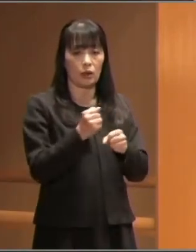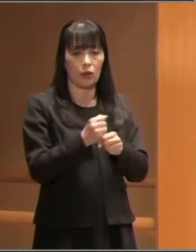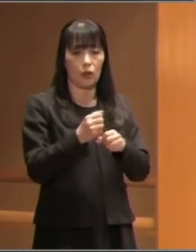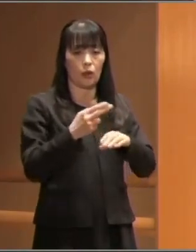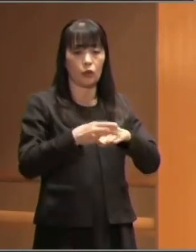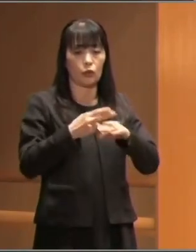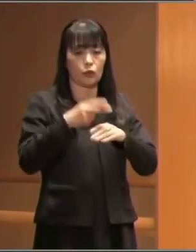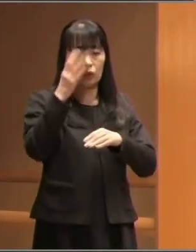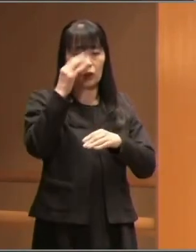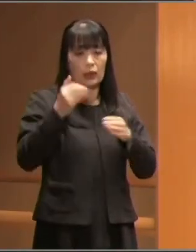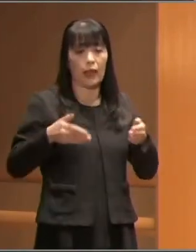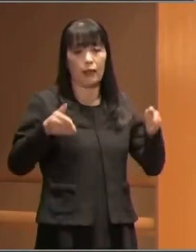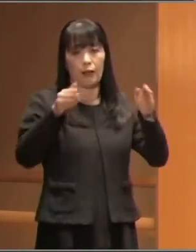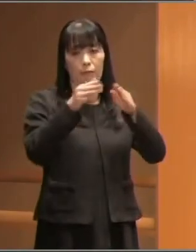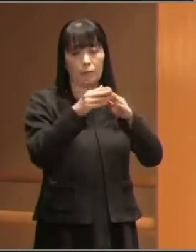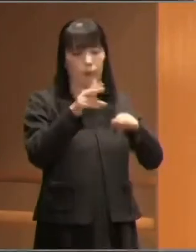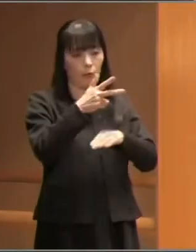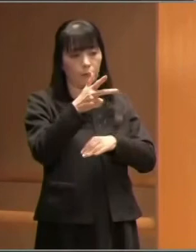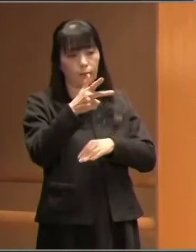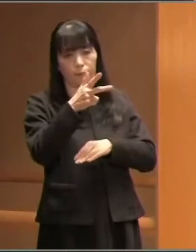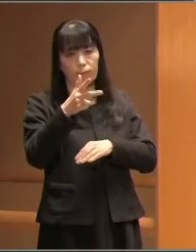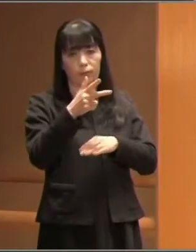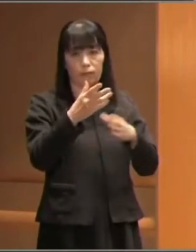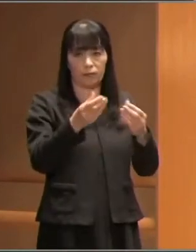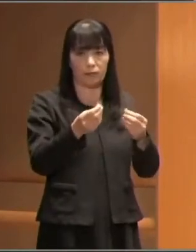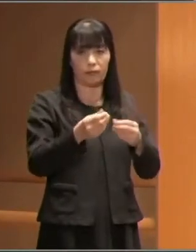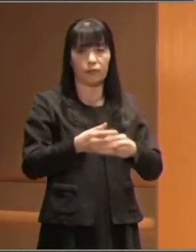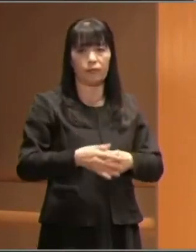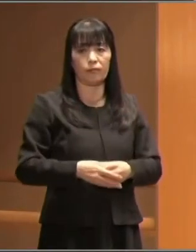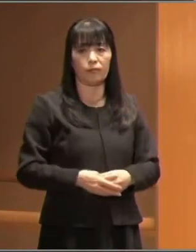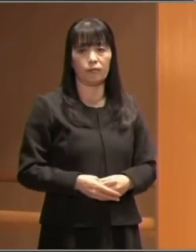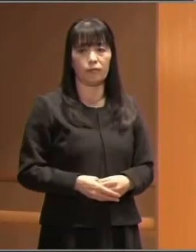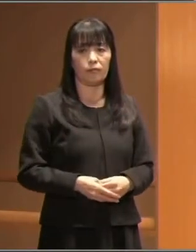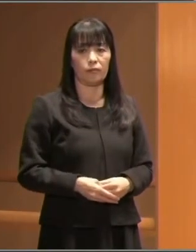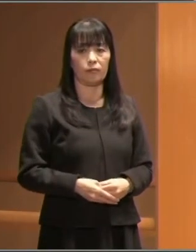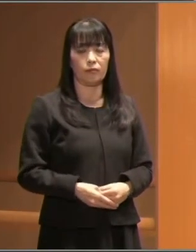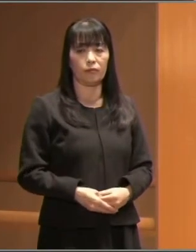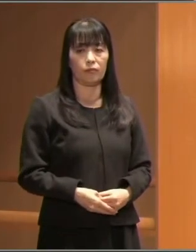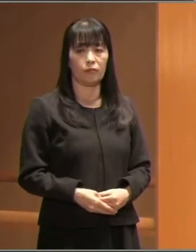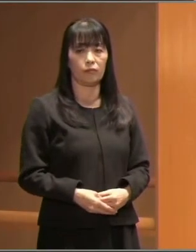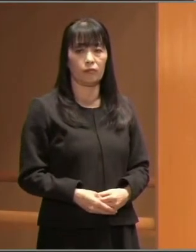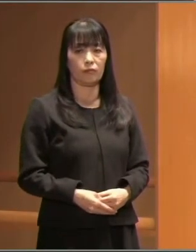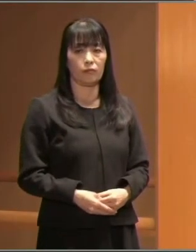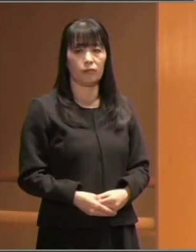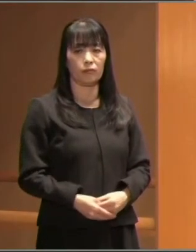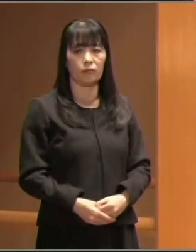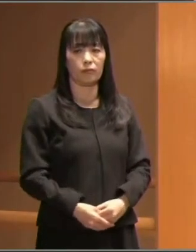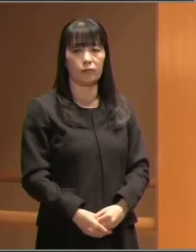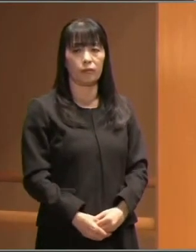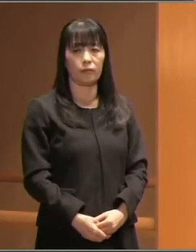This is a shot at the Toyota Commemorative Museum of Industry and Technology.